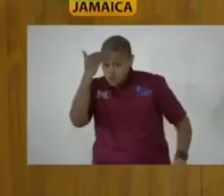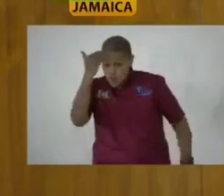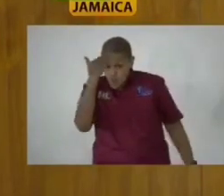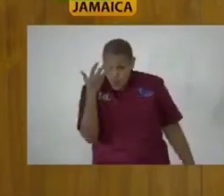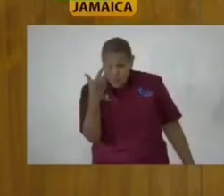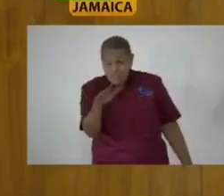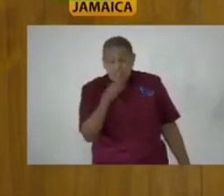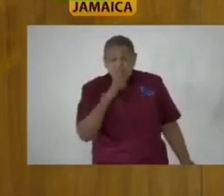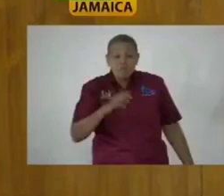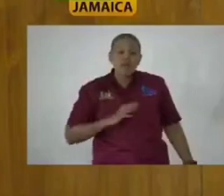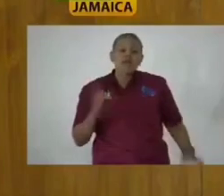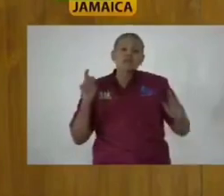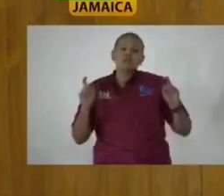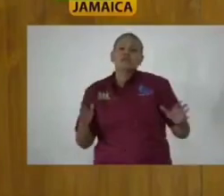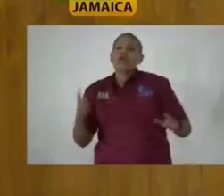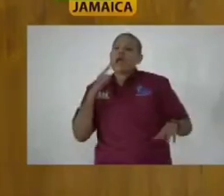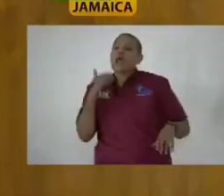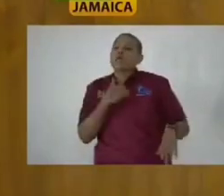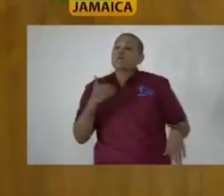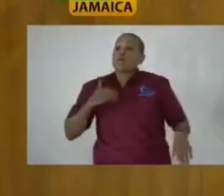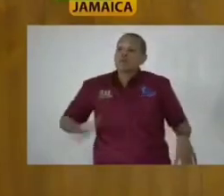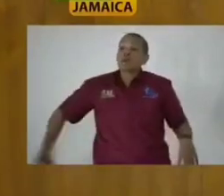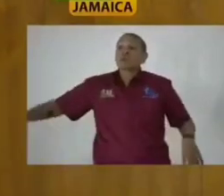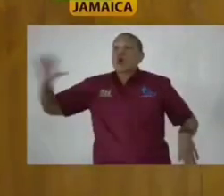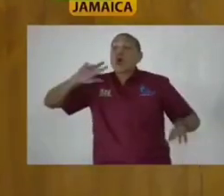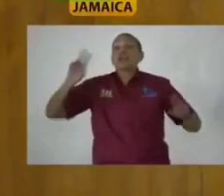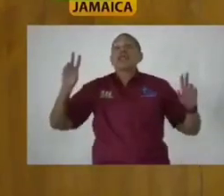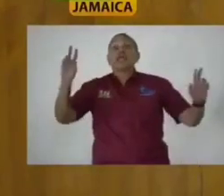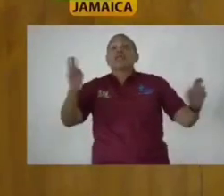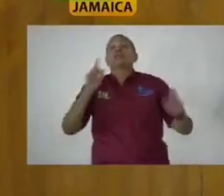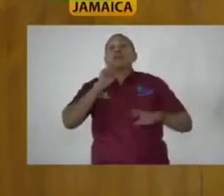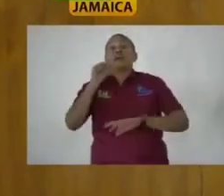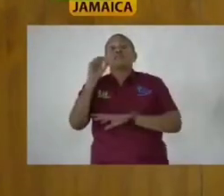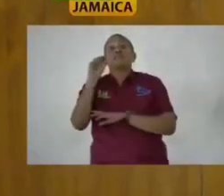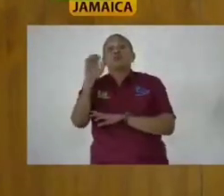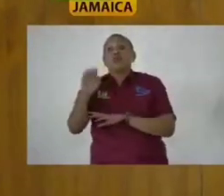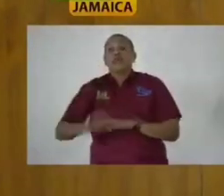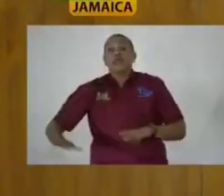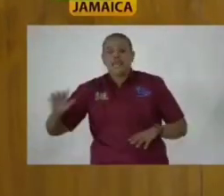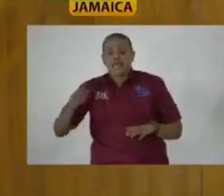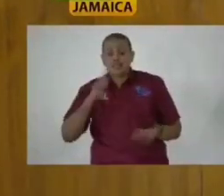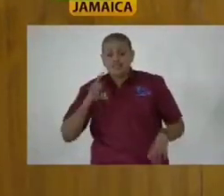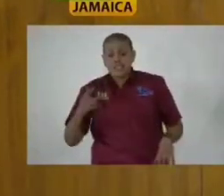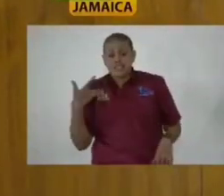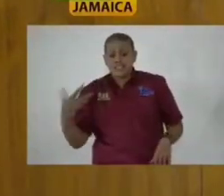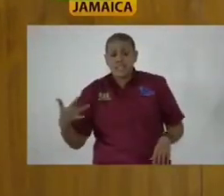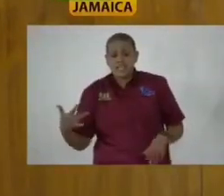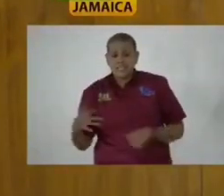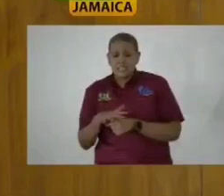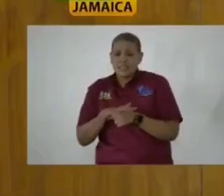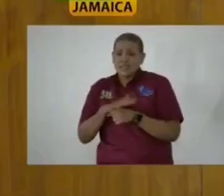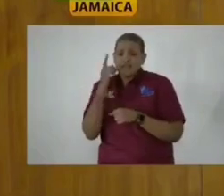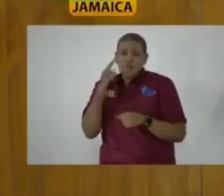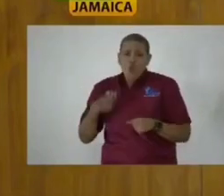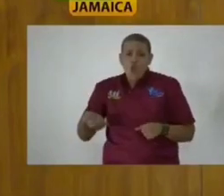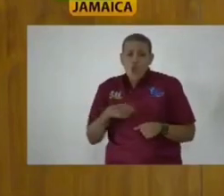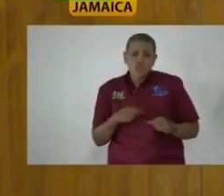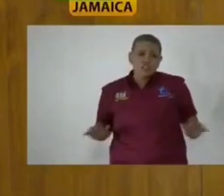Madam Speaker and members, the issue of the state of emergency regime is a very sensitive regime for us.